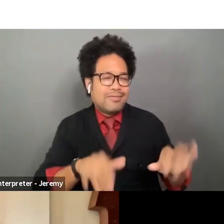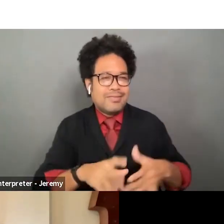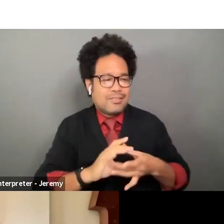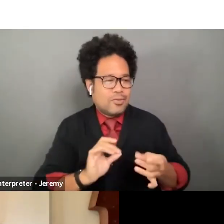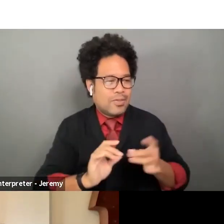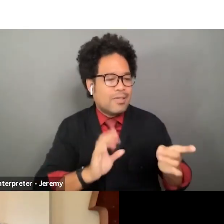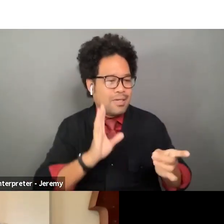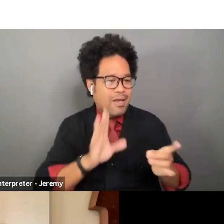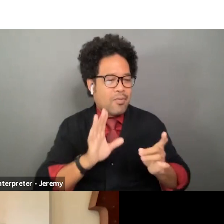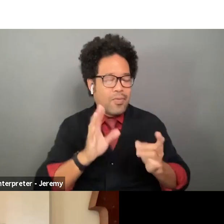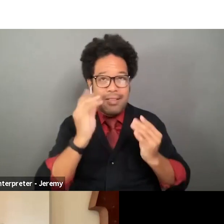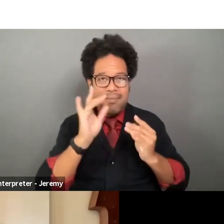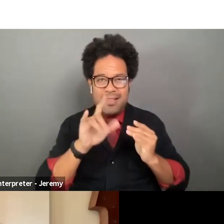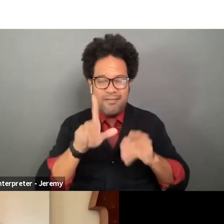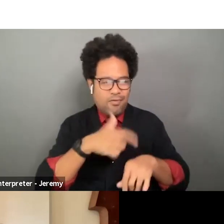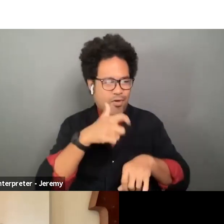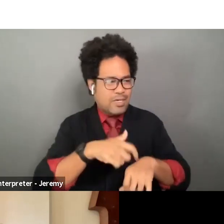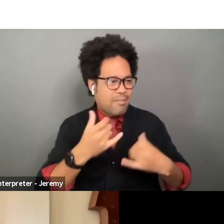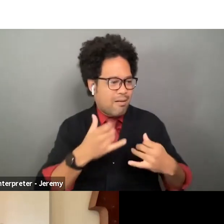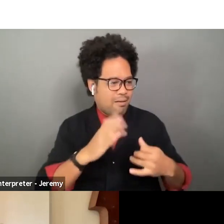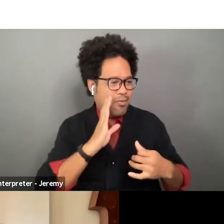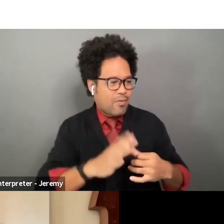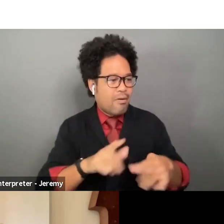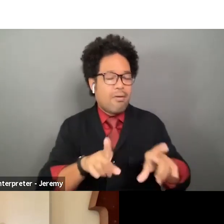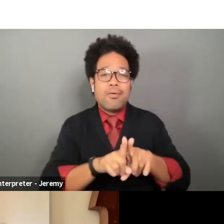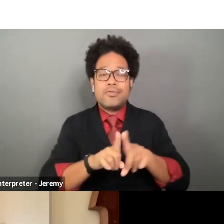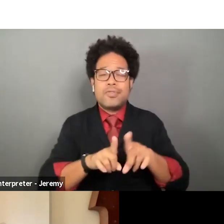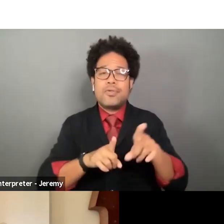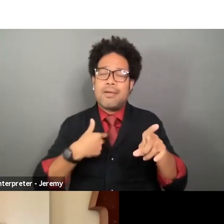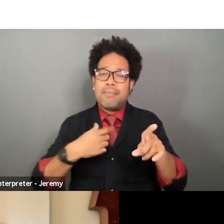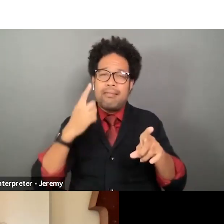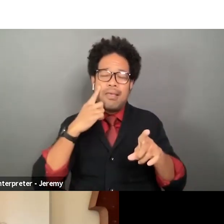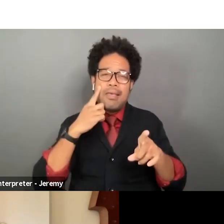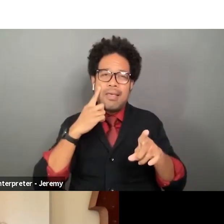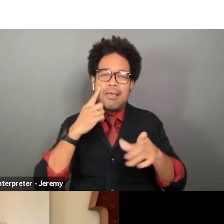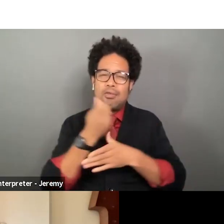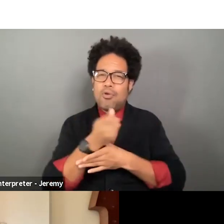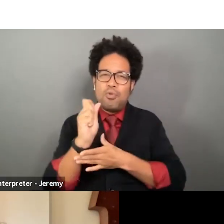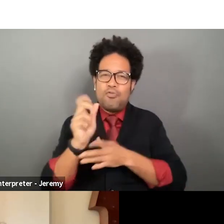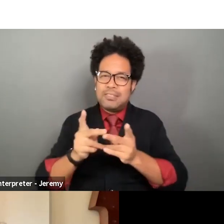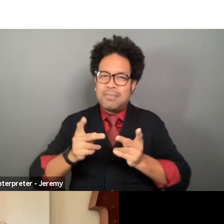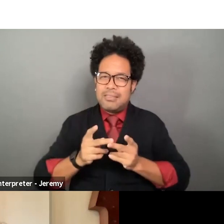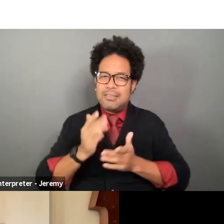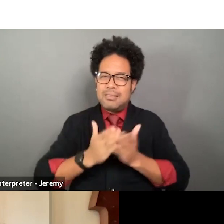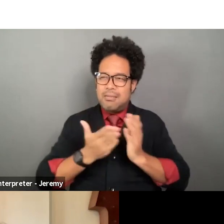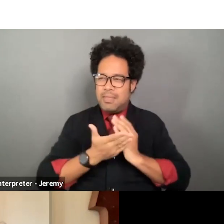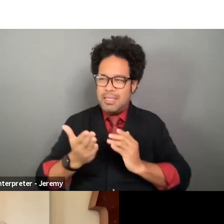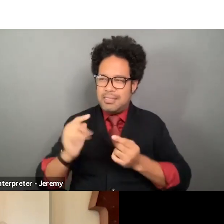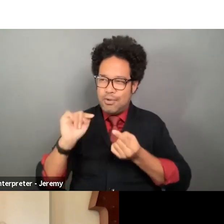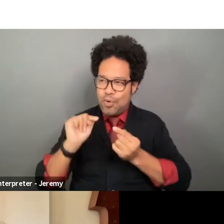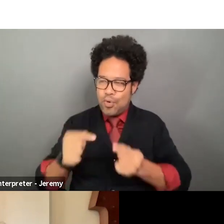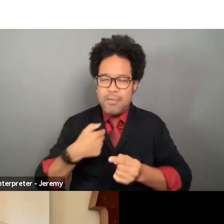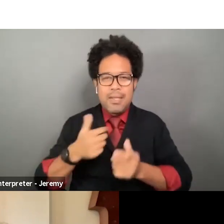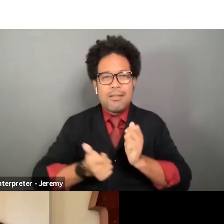that for a really long time. And I also think in movement spaces, you know, some of the things that have moved me the most are those kind